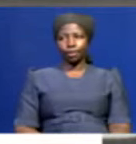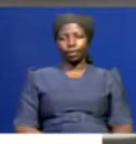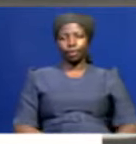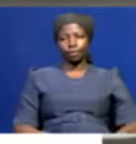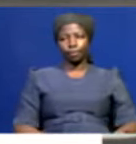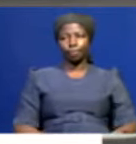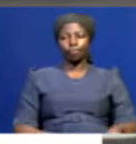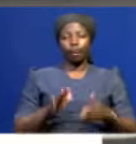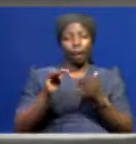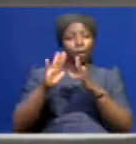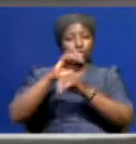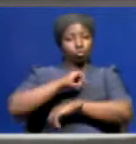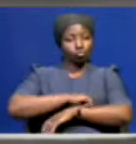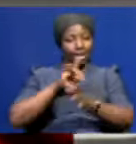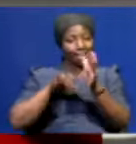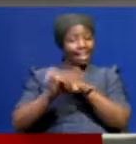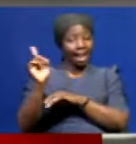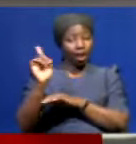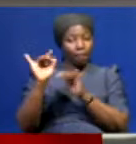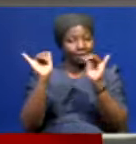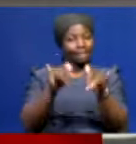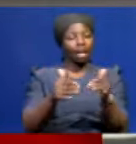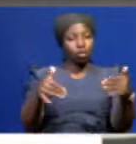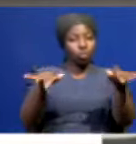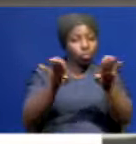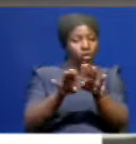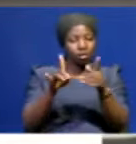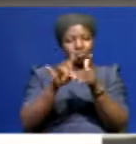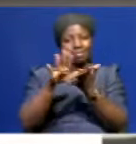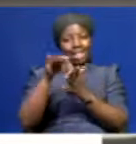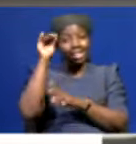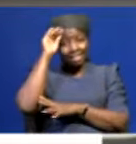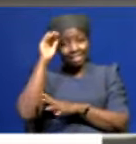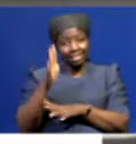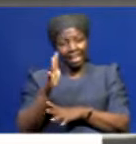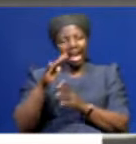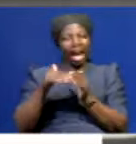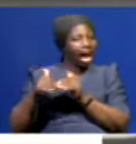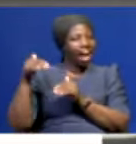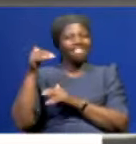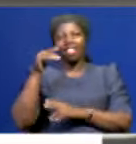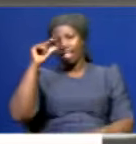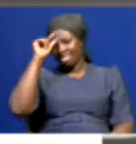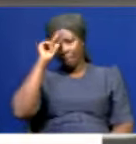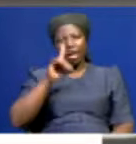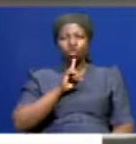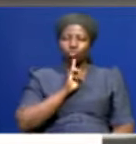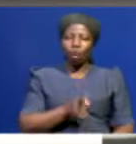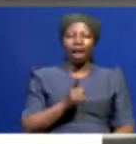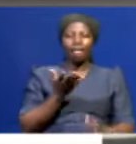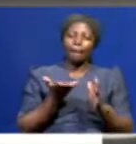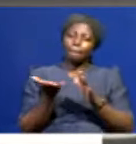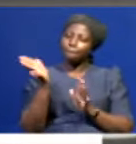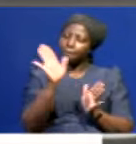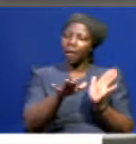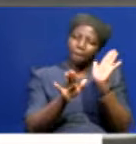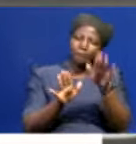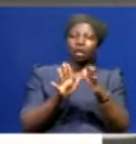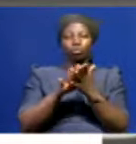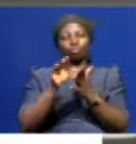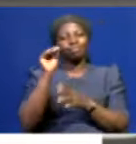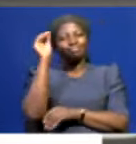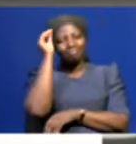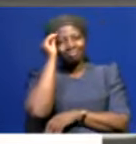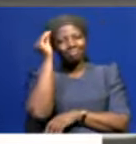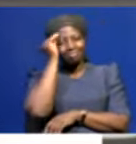Most schools in Nairobi remain shut to learners even after the government ordered to the resumption of learning